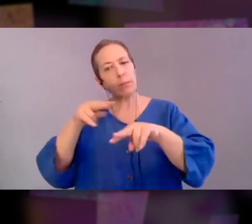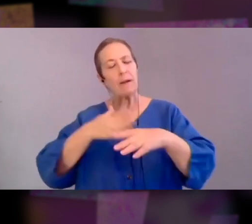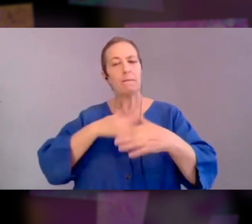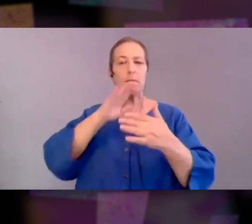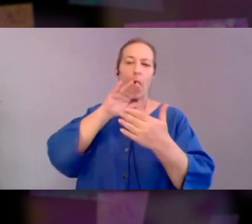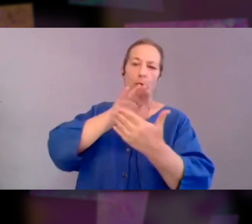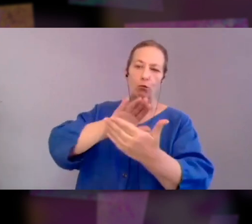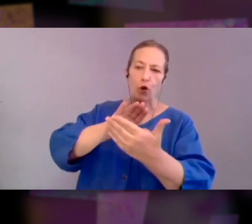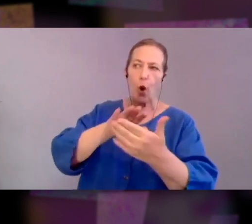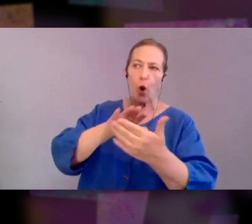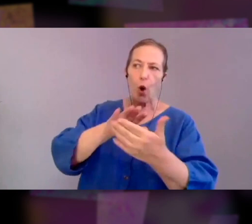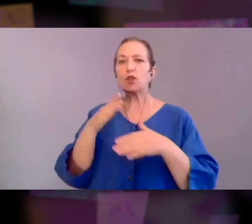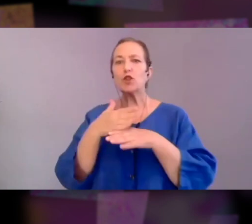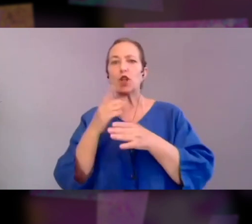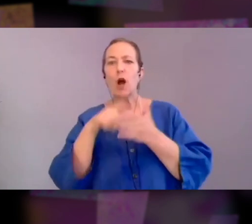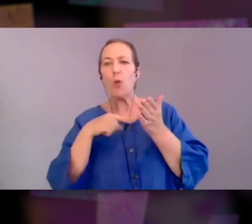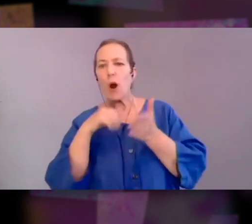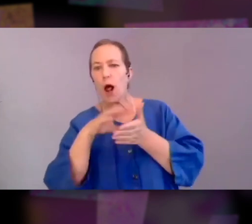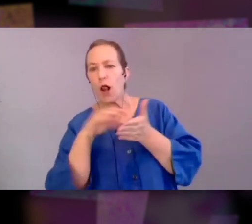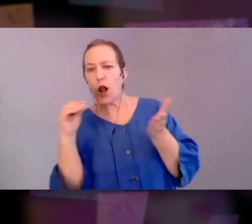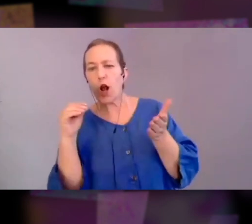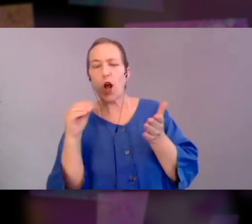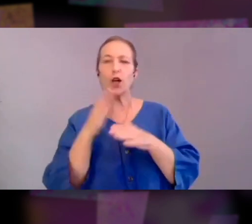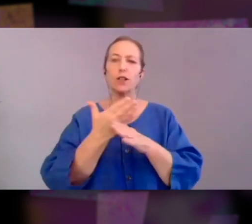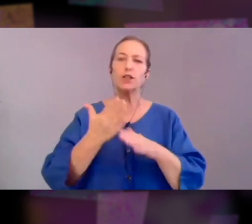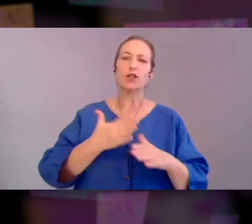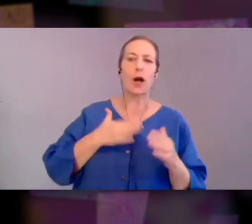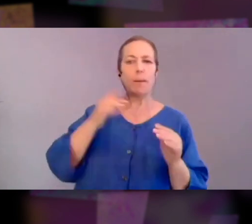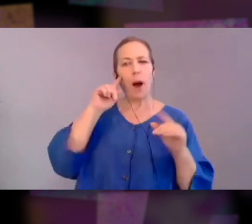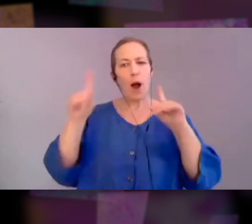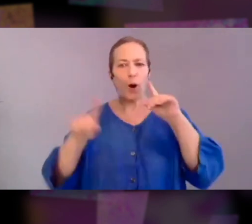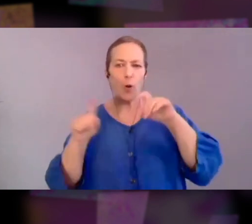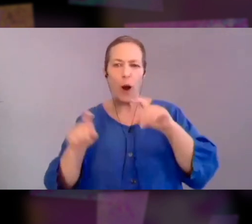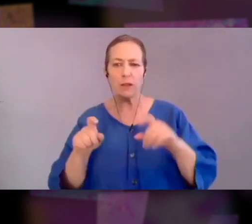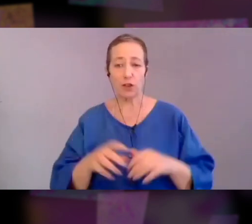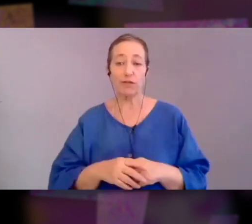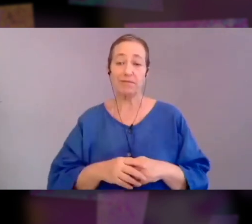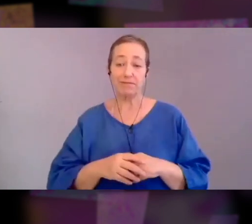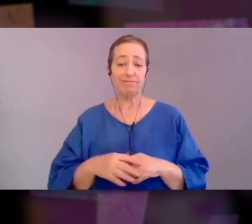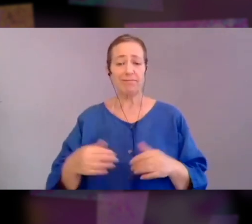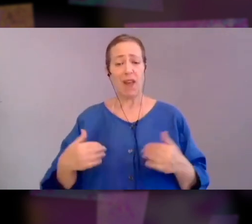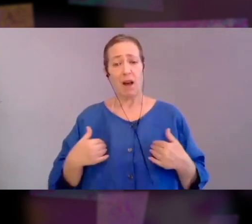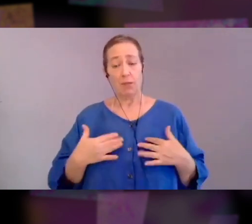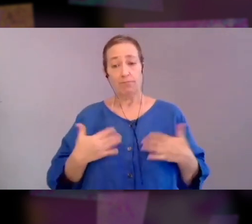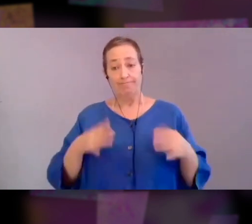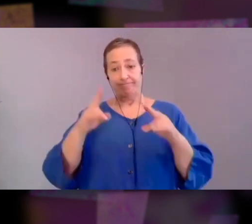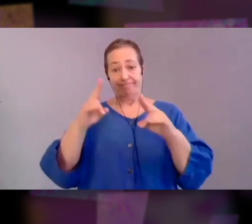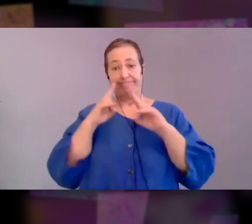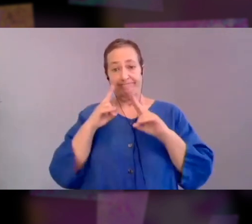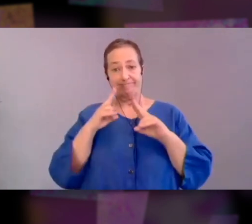learning, and questions. And I'm really privileged to have a platform to speak to you today.